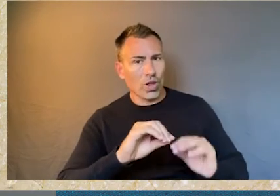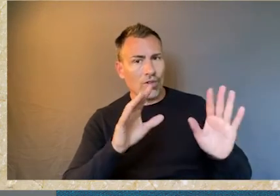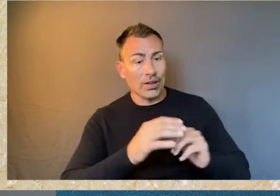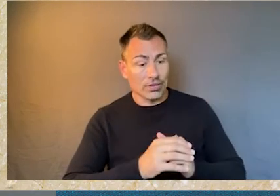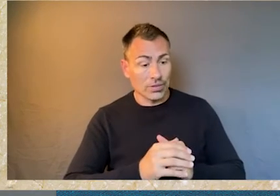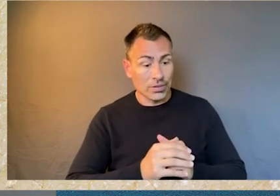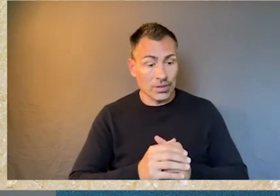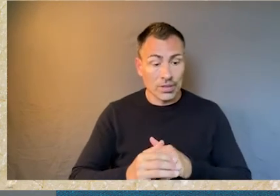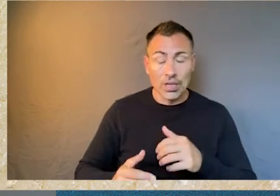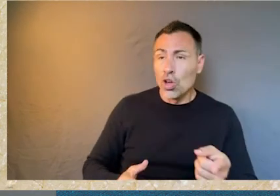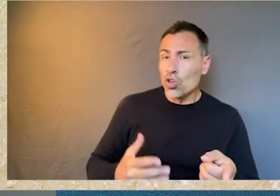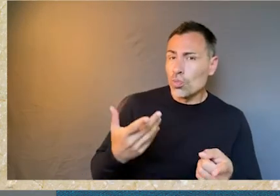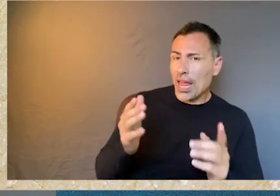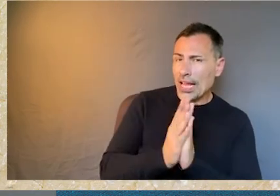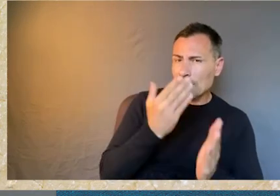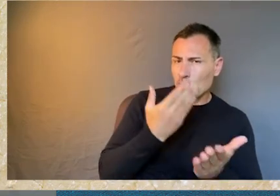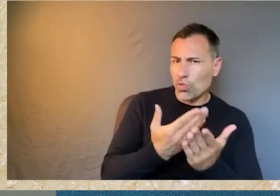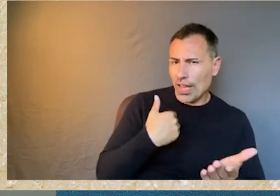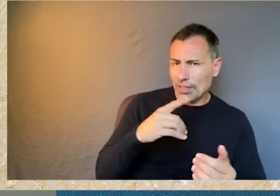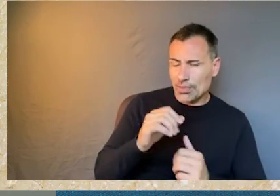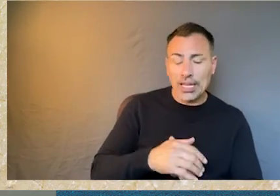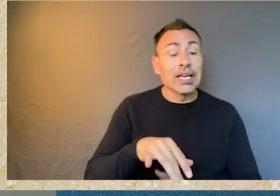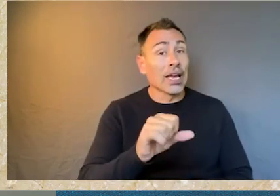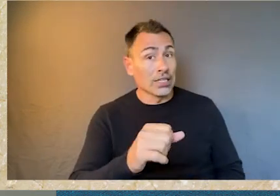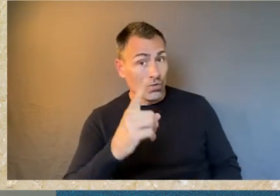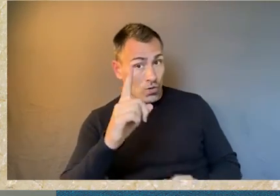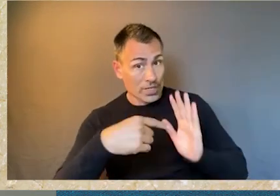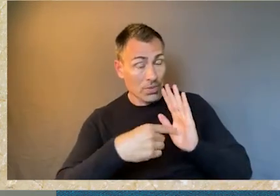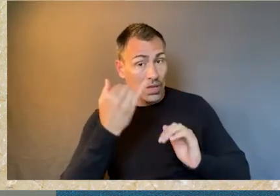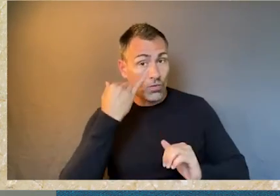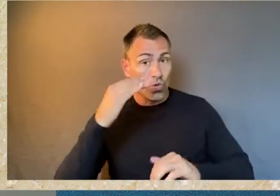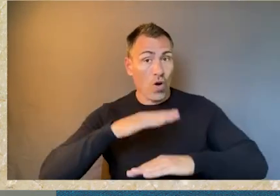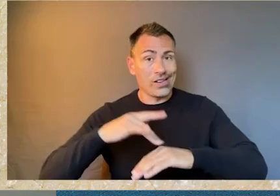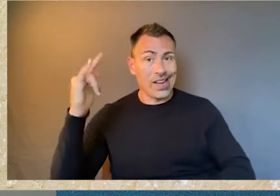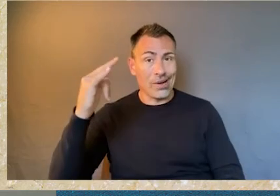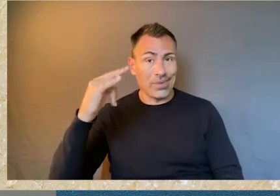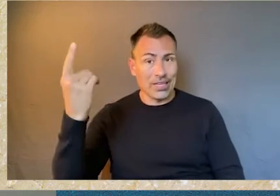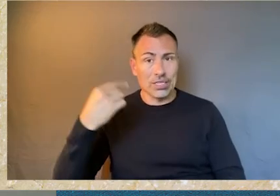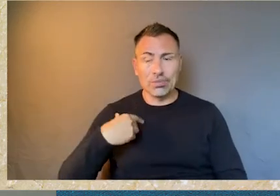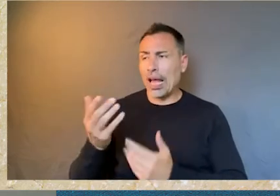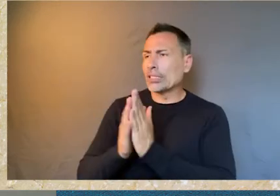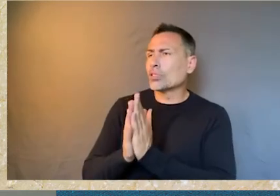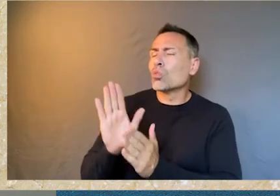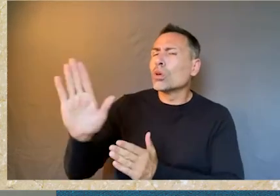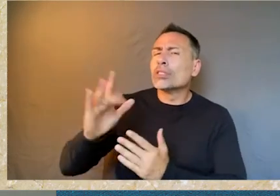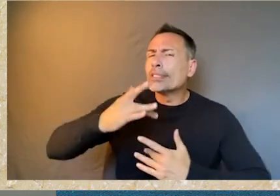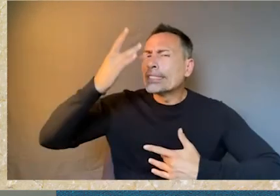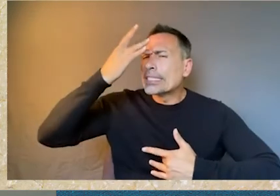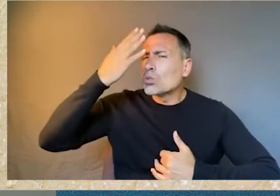mean to prove they have a disability? Yeah, like for instance, if you're on an aircraft and somebody asks you what your ailment